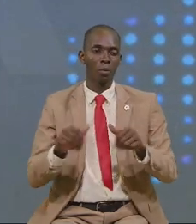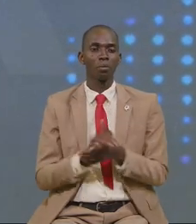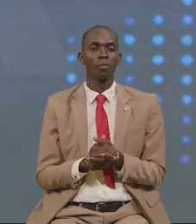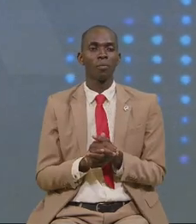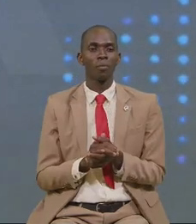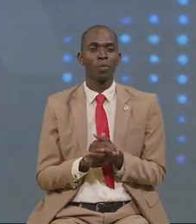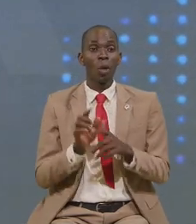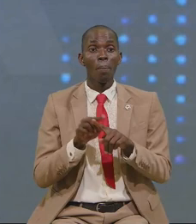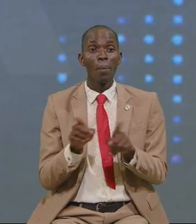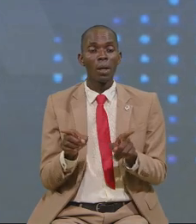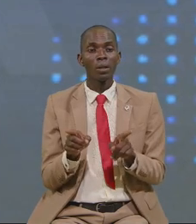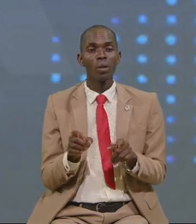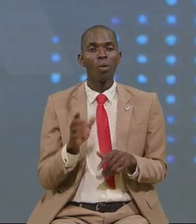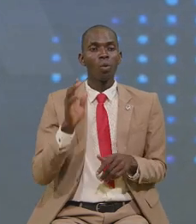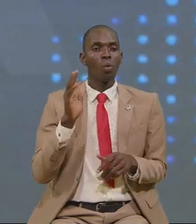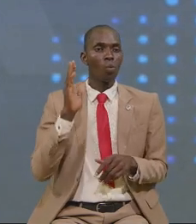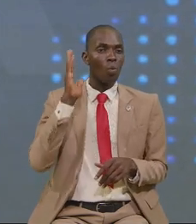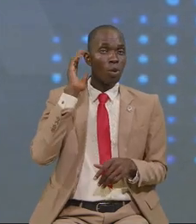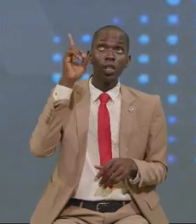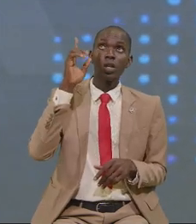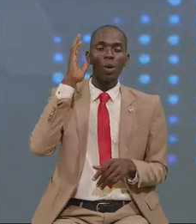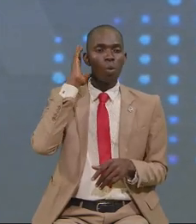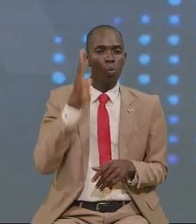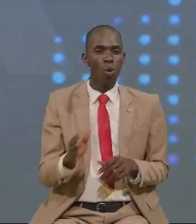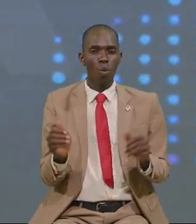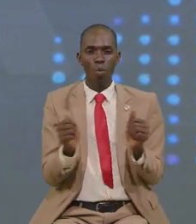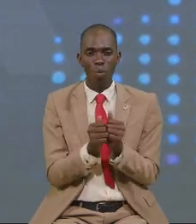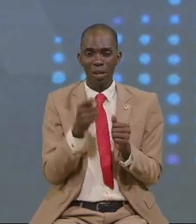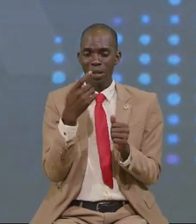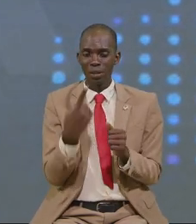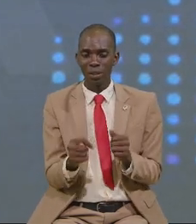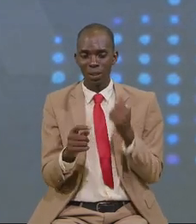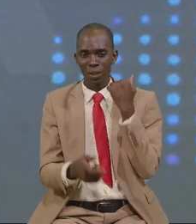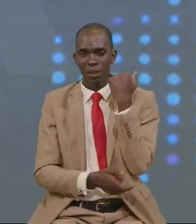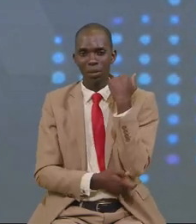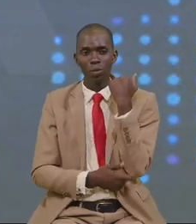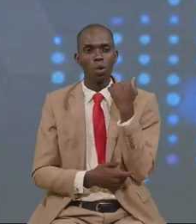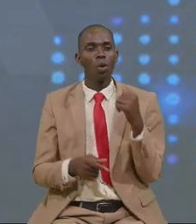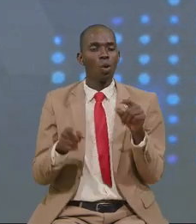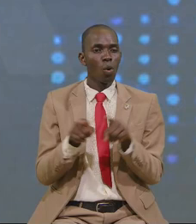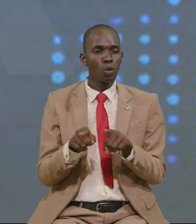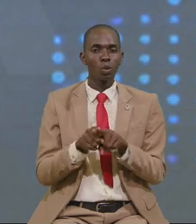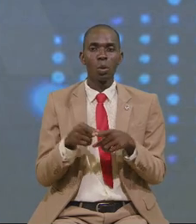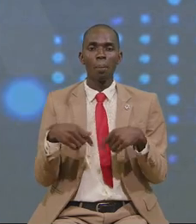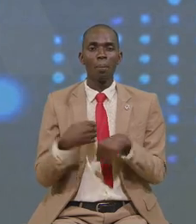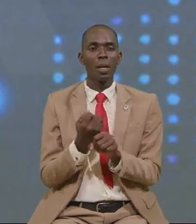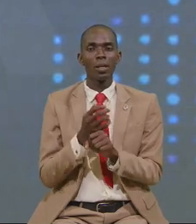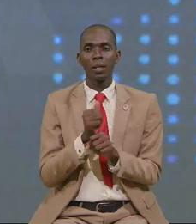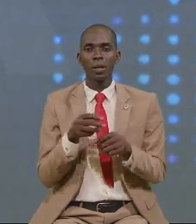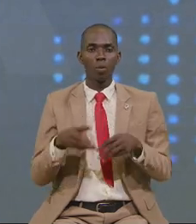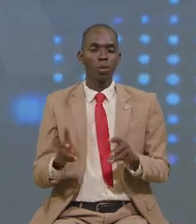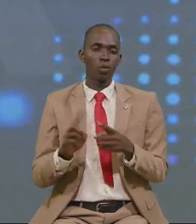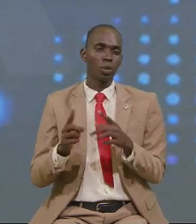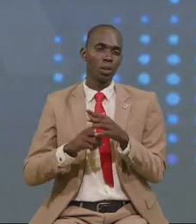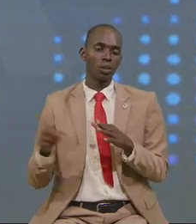this, but he will, with that temptation, always also make a way to